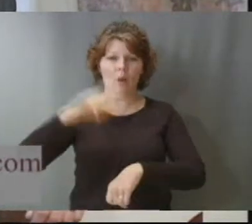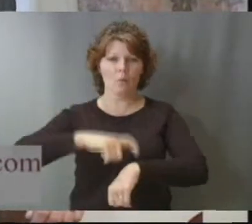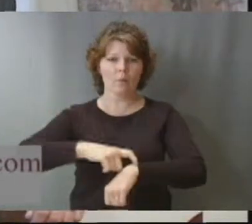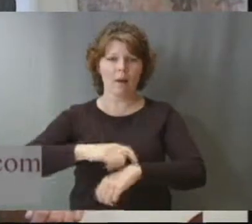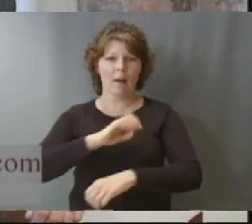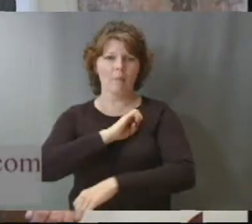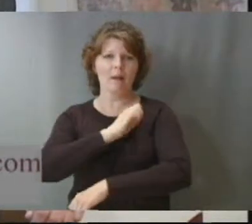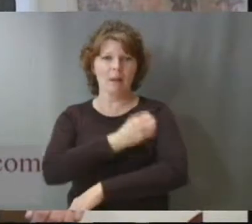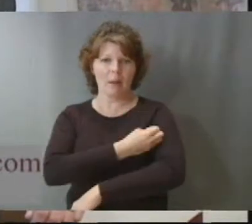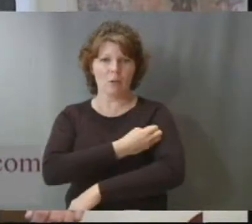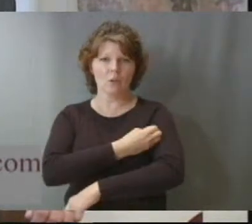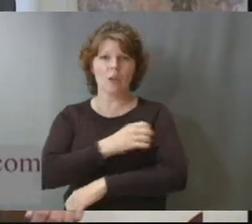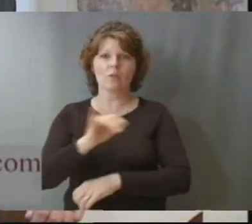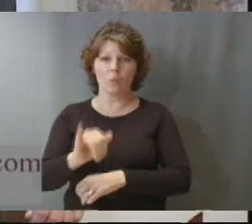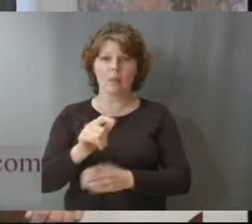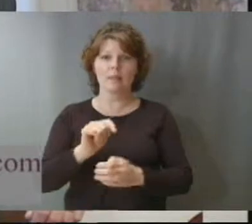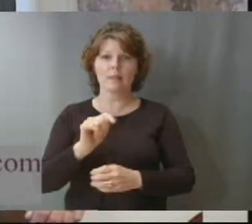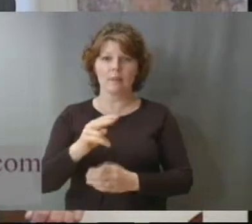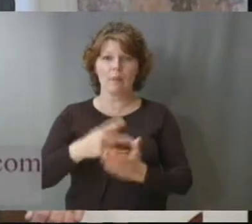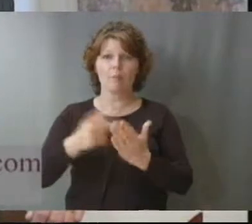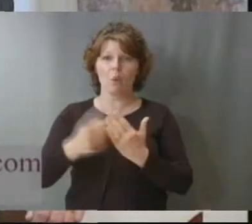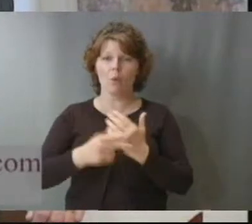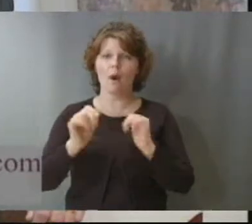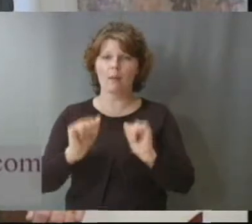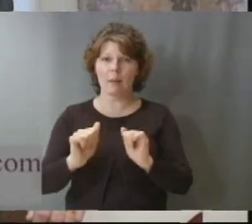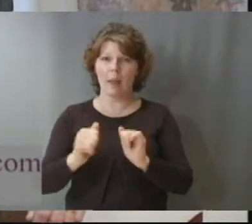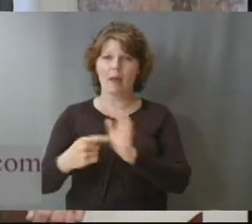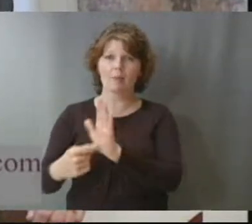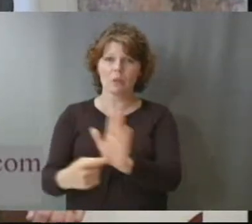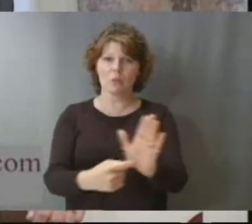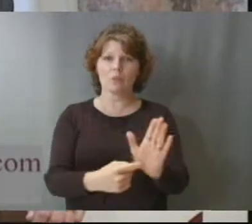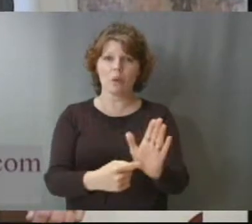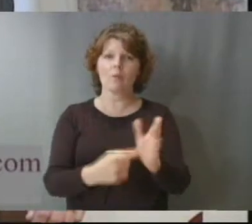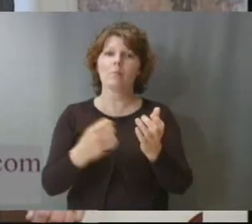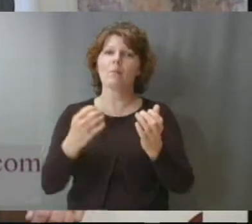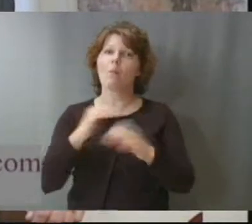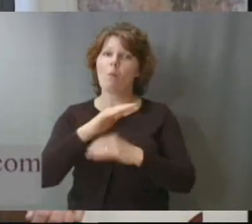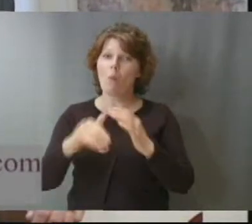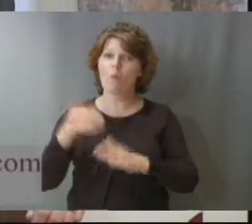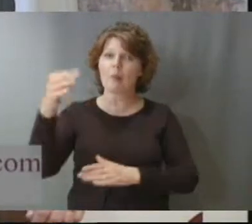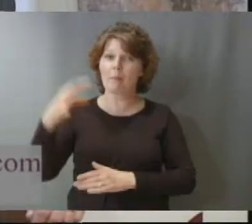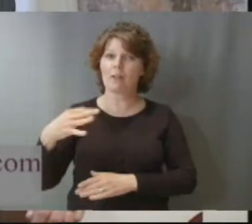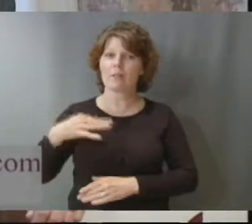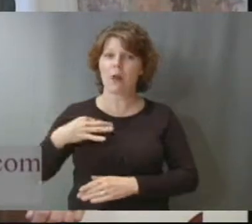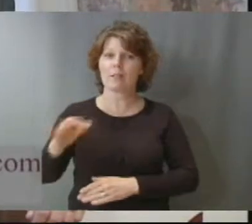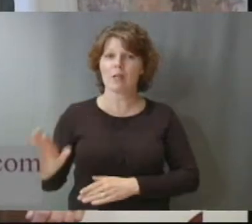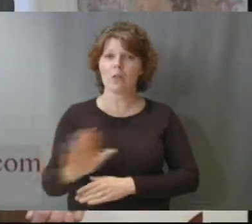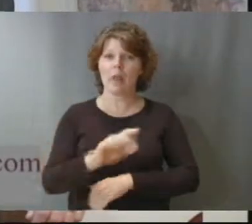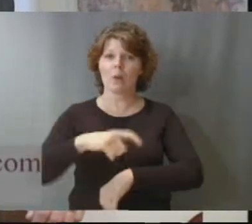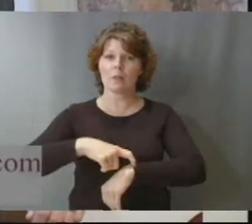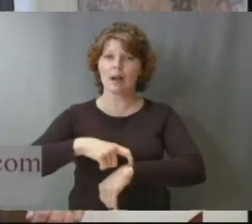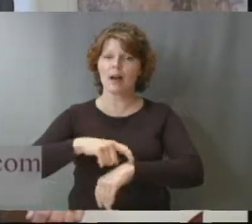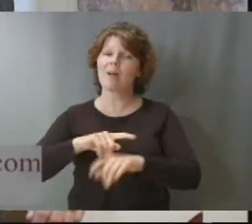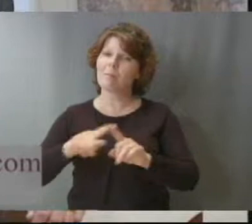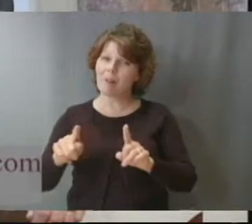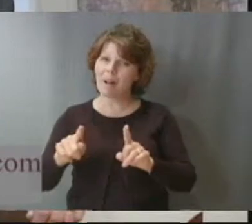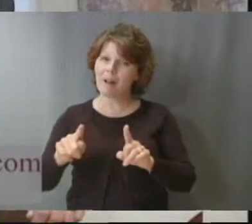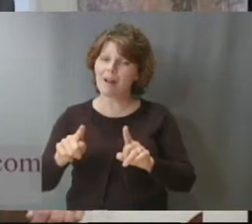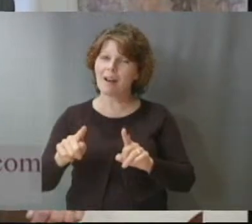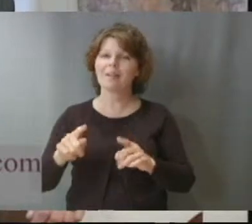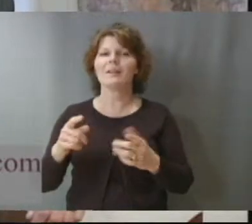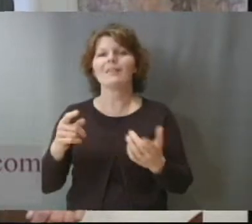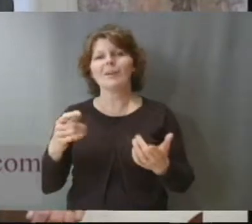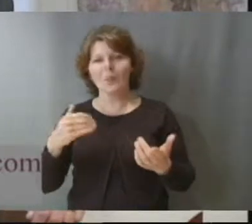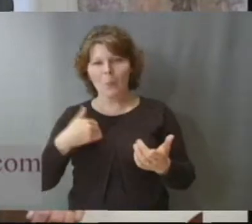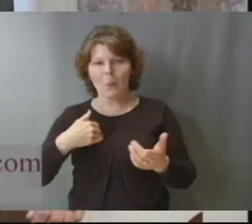may be broadcast. All of the pastors volunteer their time. But there are also costs to produce and